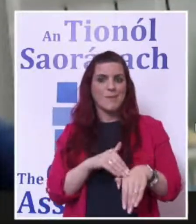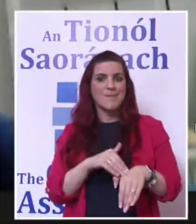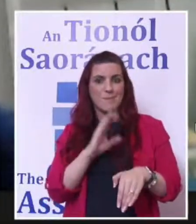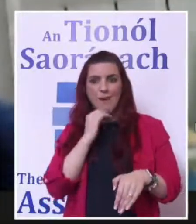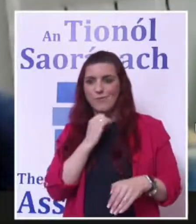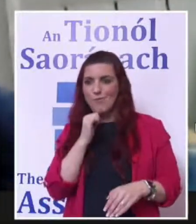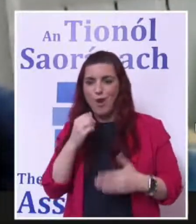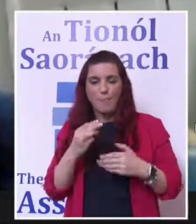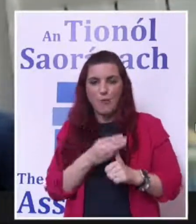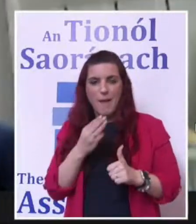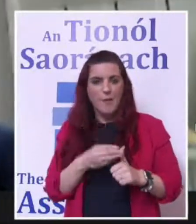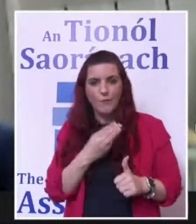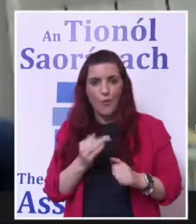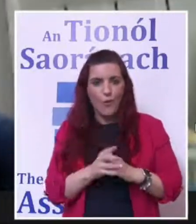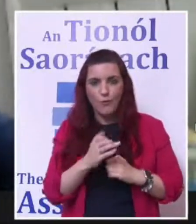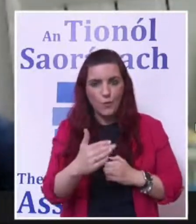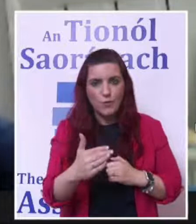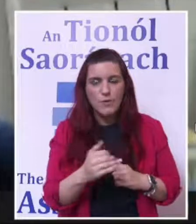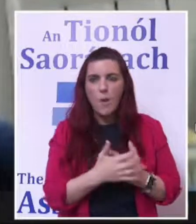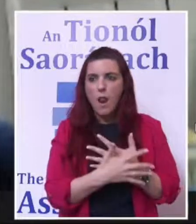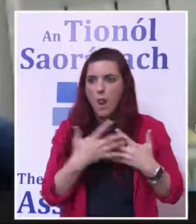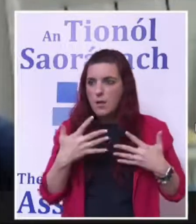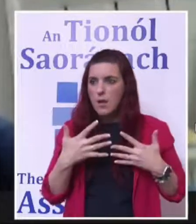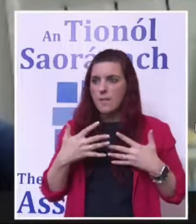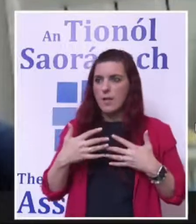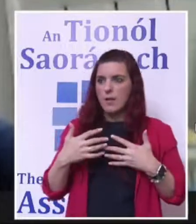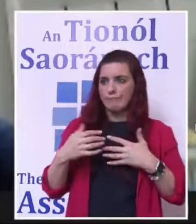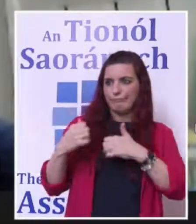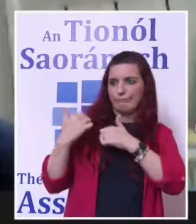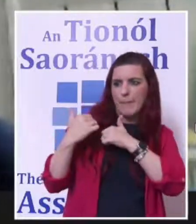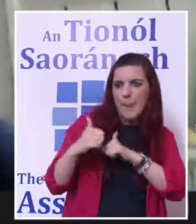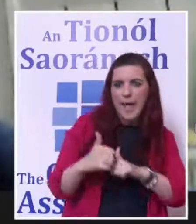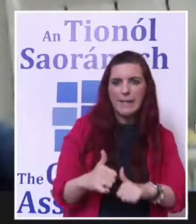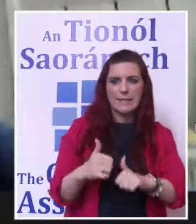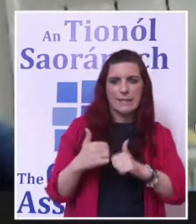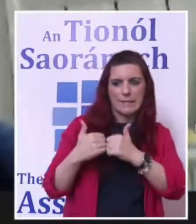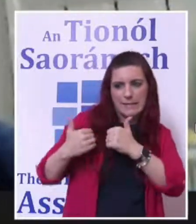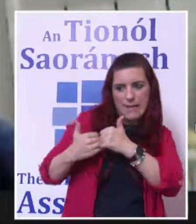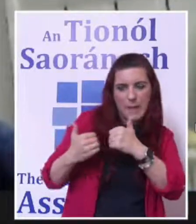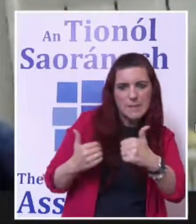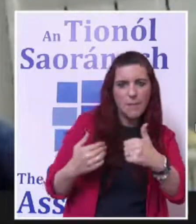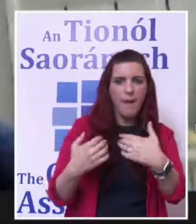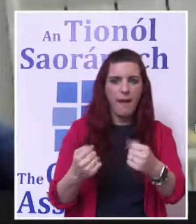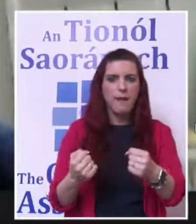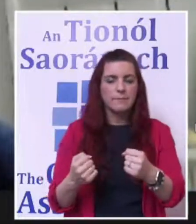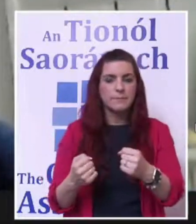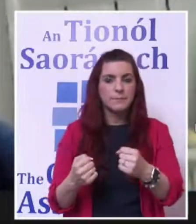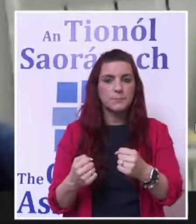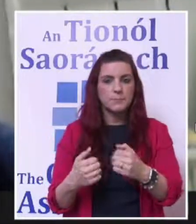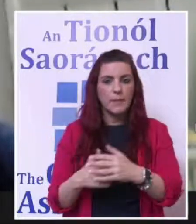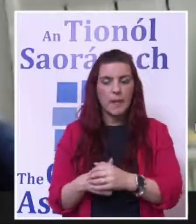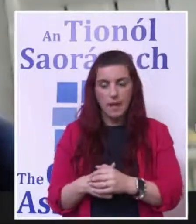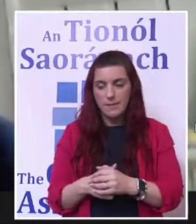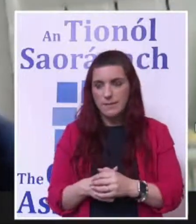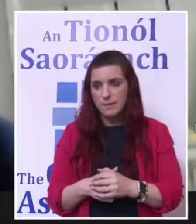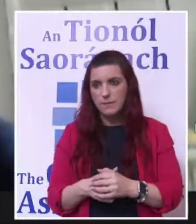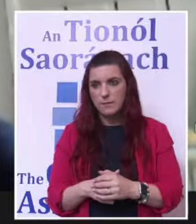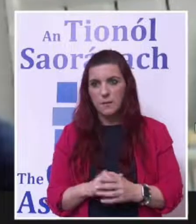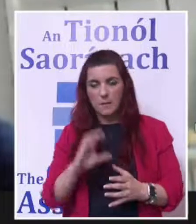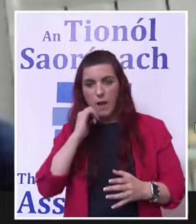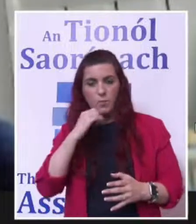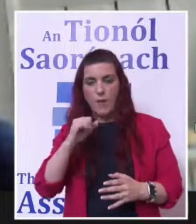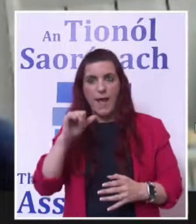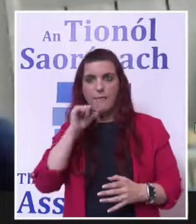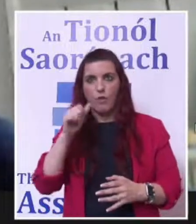the legacies and gaps that we have in meeting people's needs, particularly people-centred